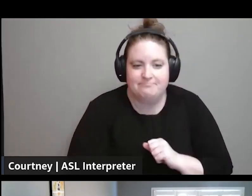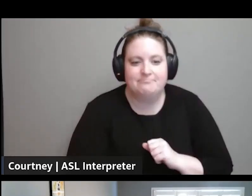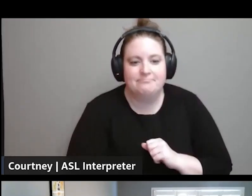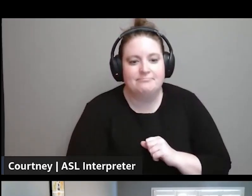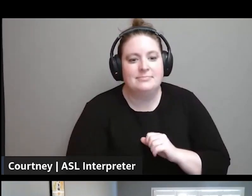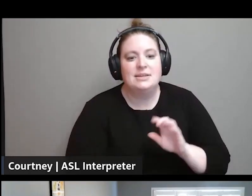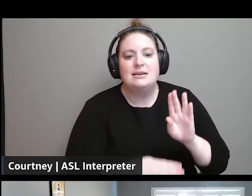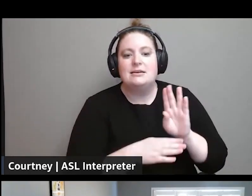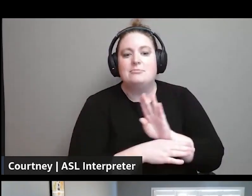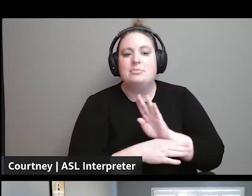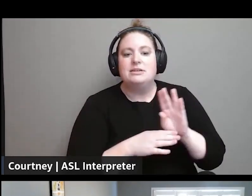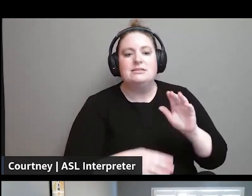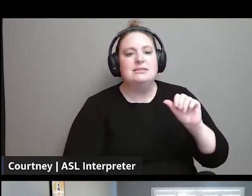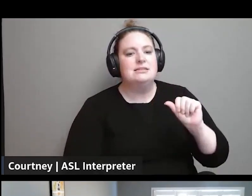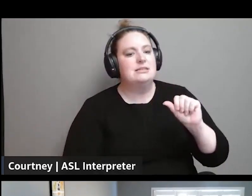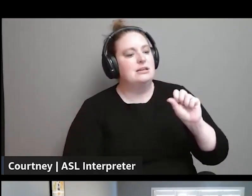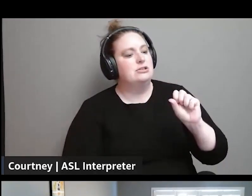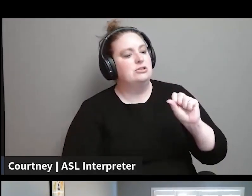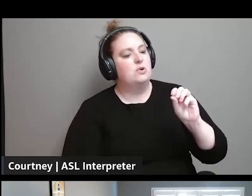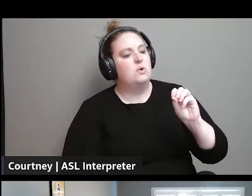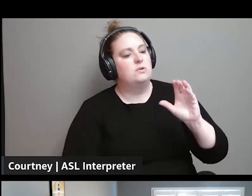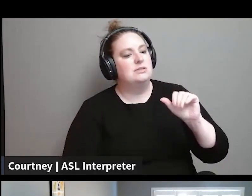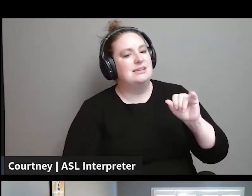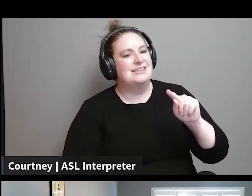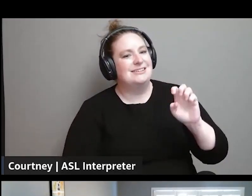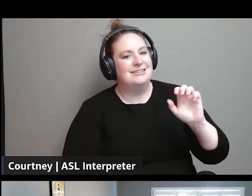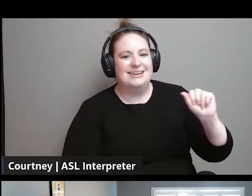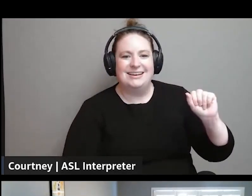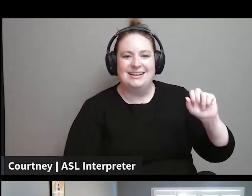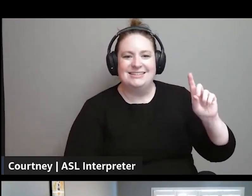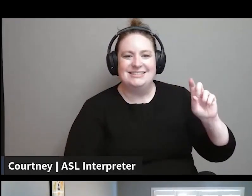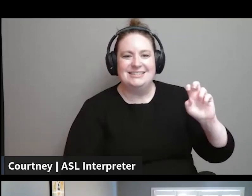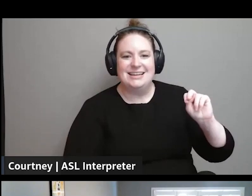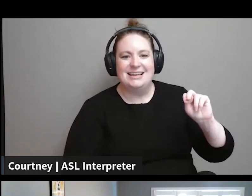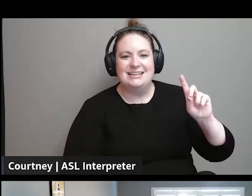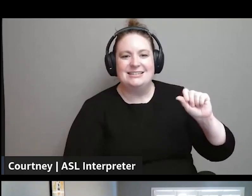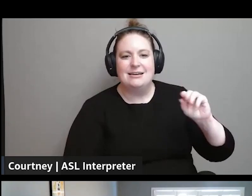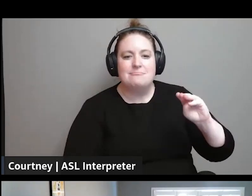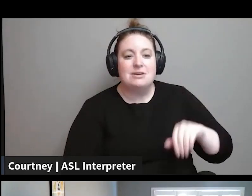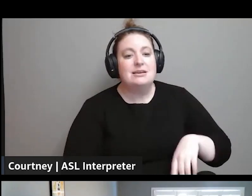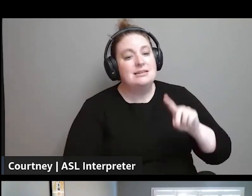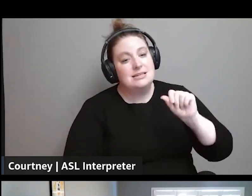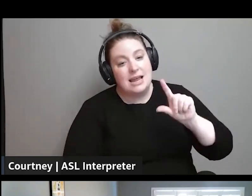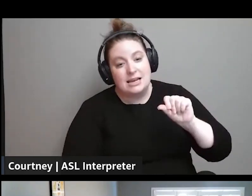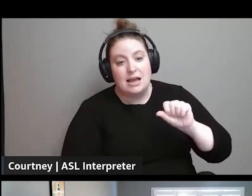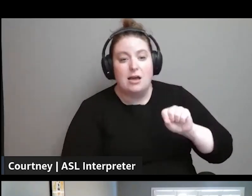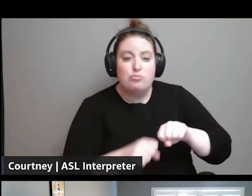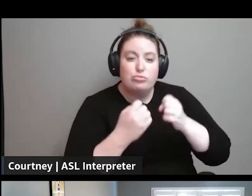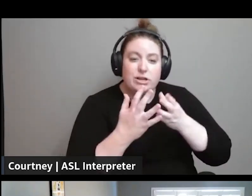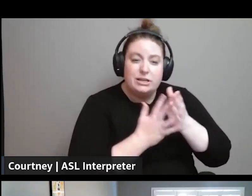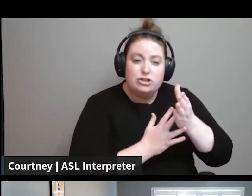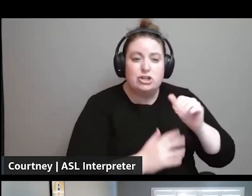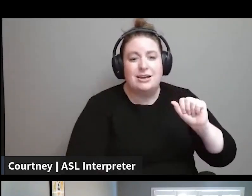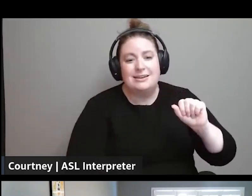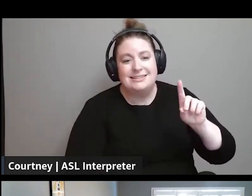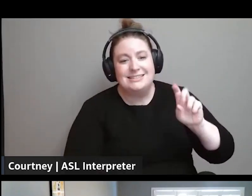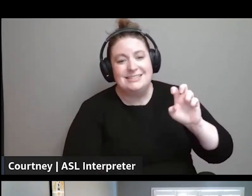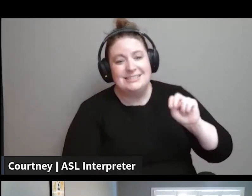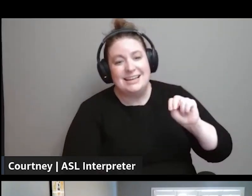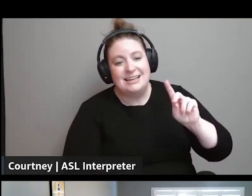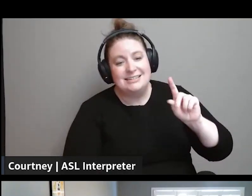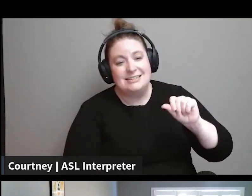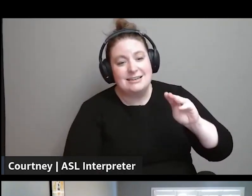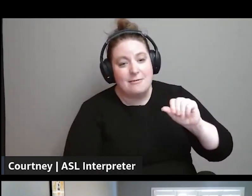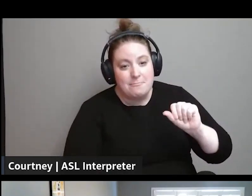business associated addendum or data breach notifications addendum. So these are some compliance agreements that customers